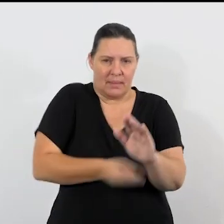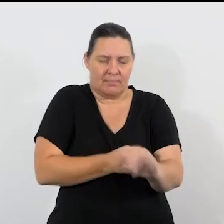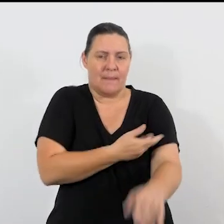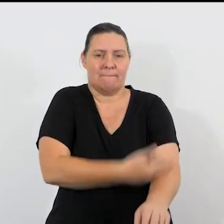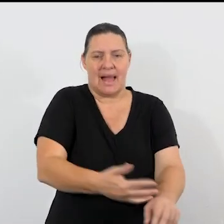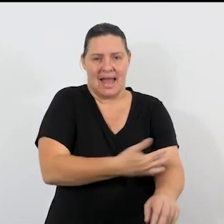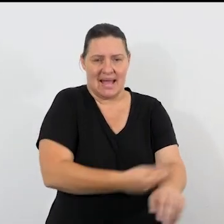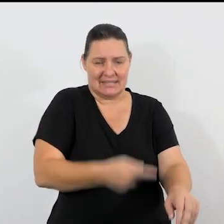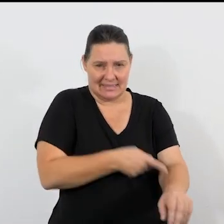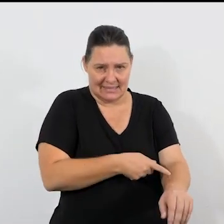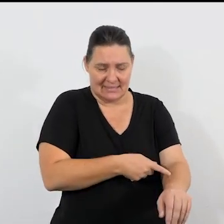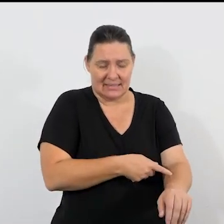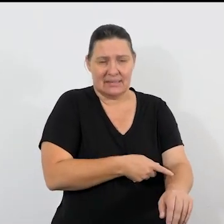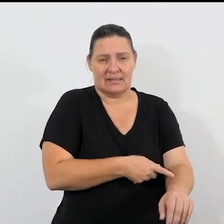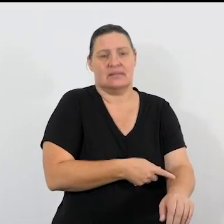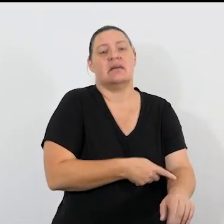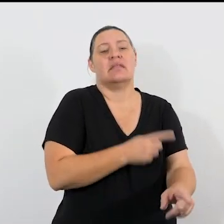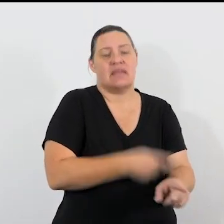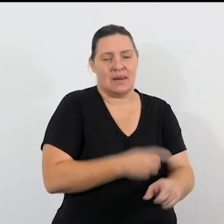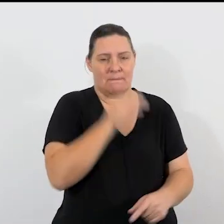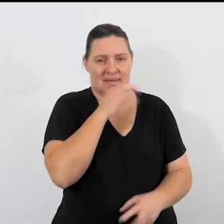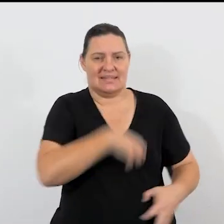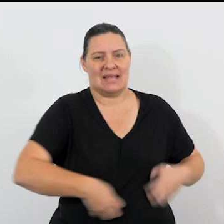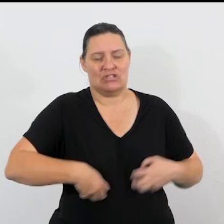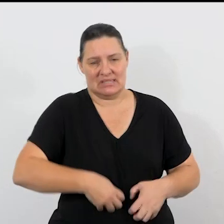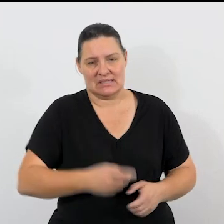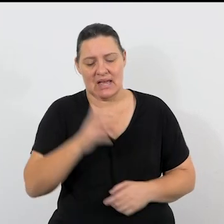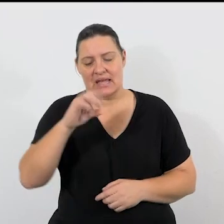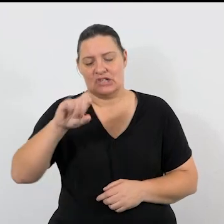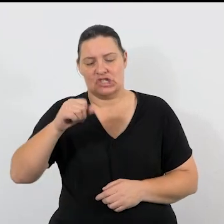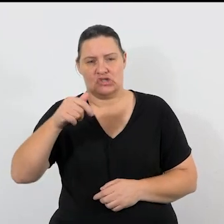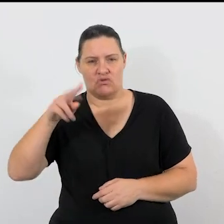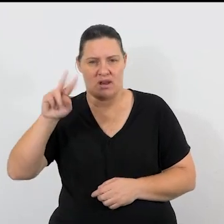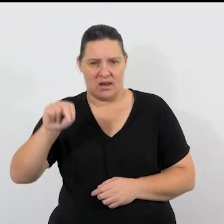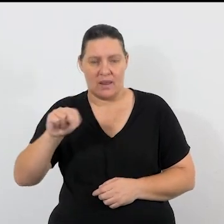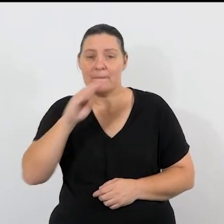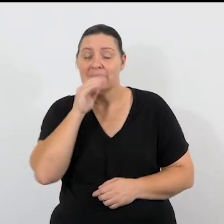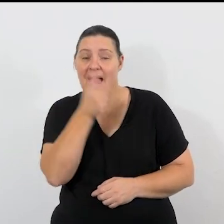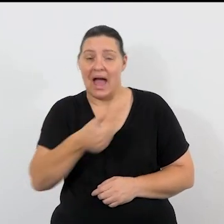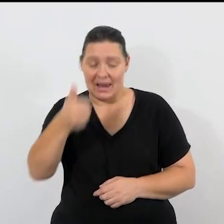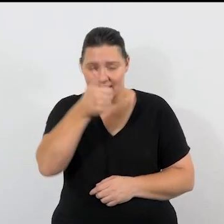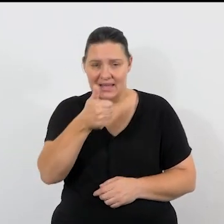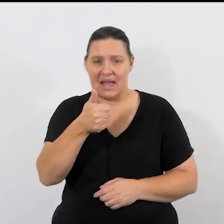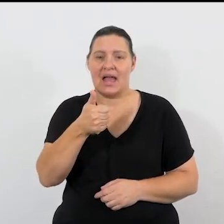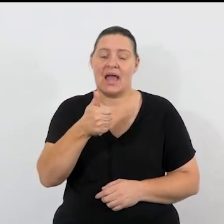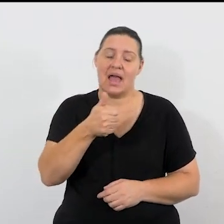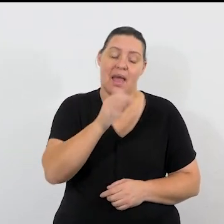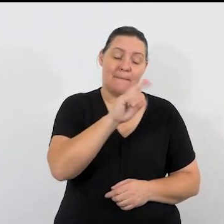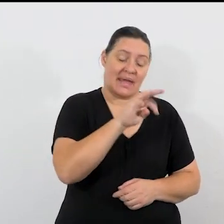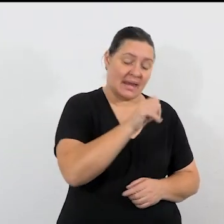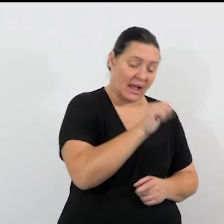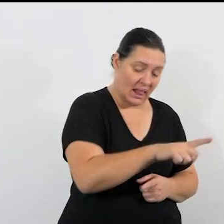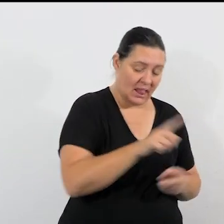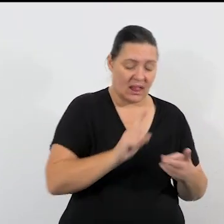the bloodstream. That is digestion. So it is important to highlight that there's a chemical and a